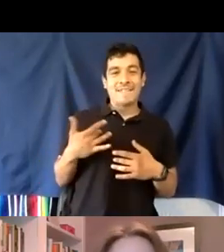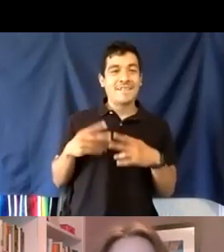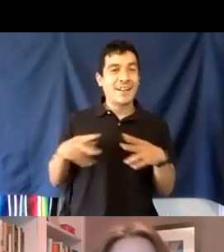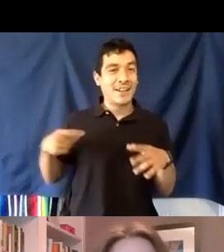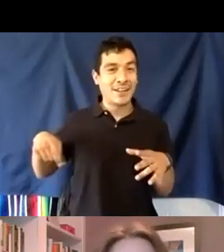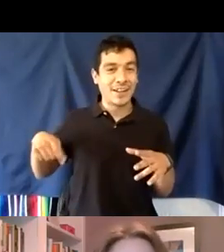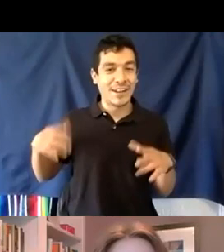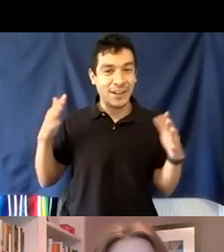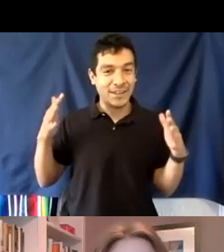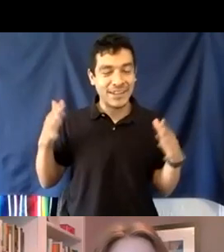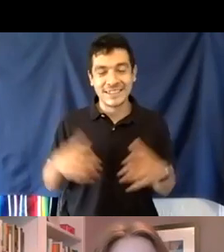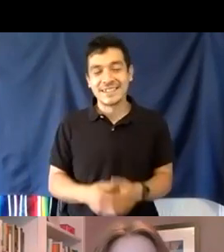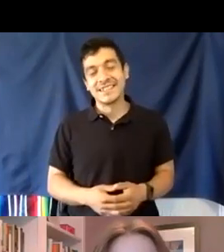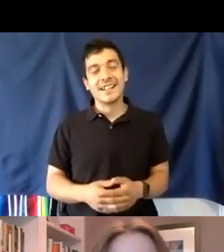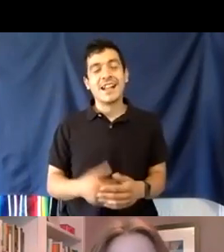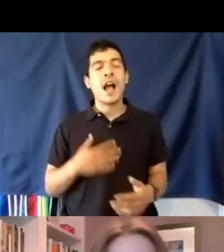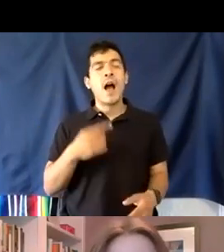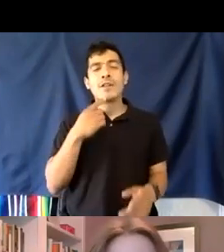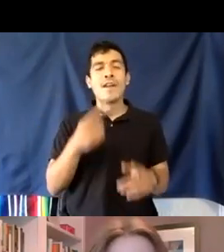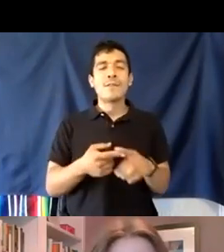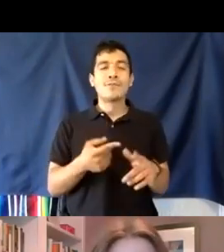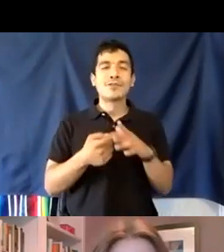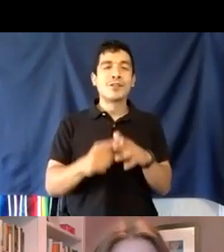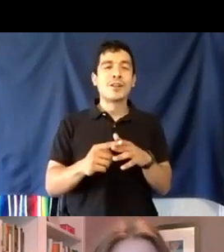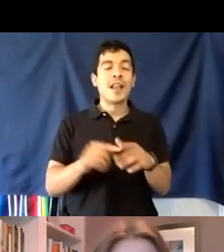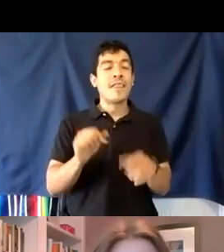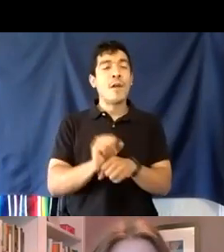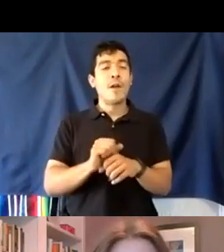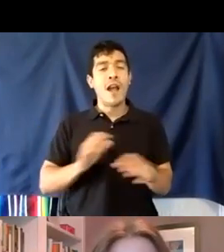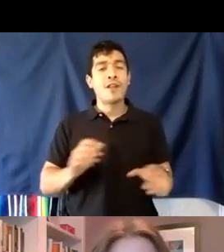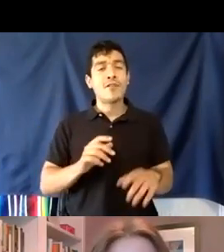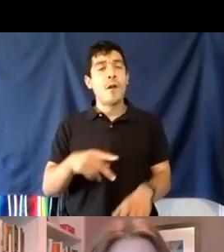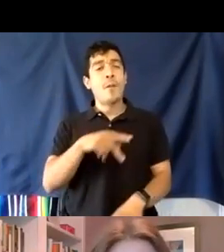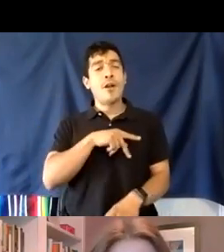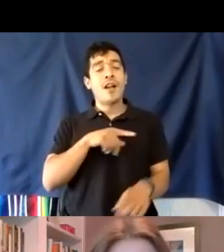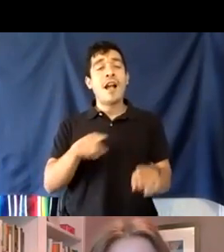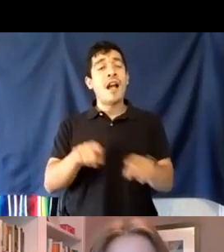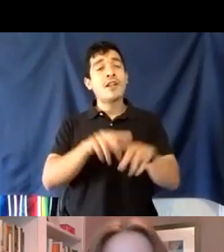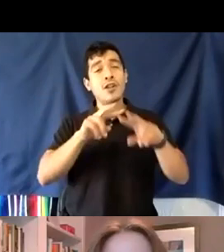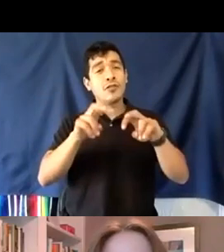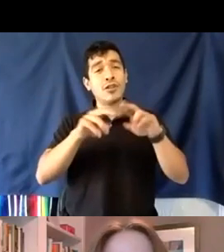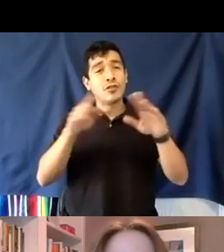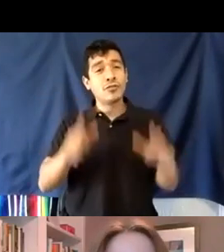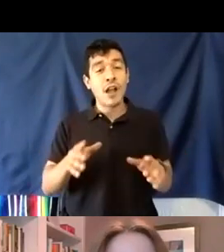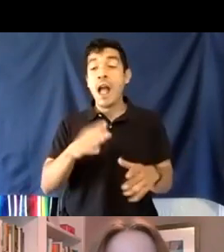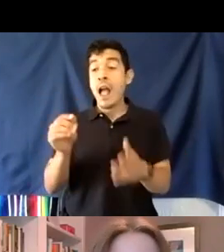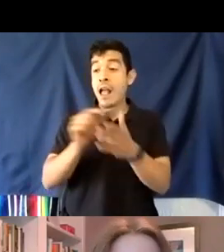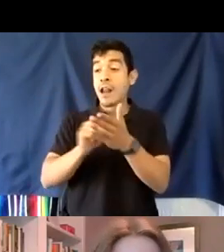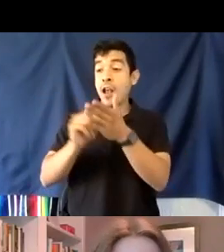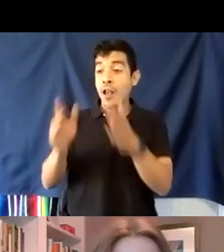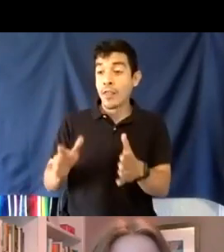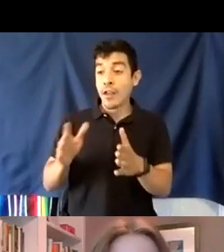But I want to say from the outset that the work that I do personally as a researcher and as a book author, and the work